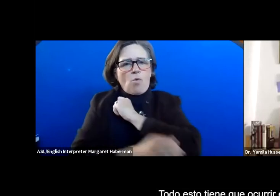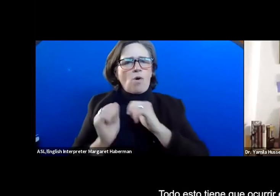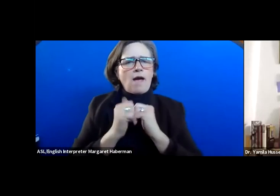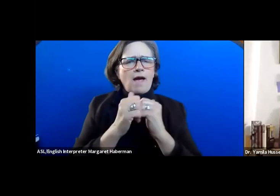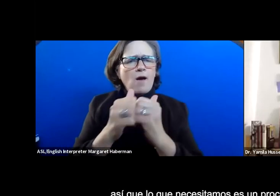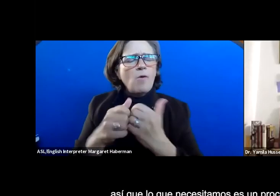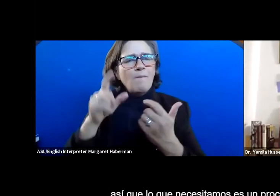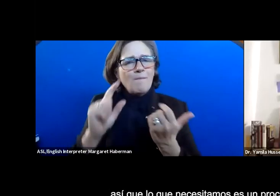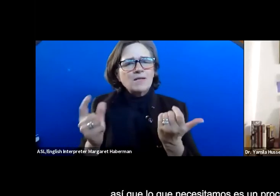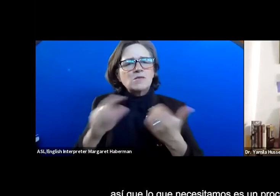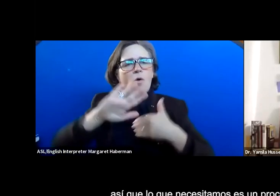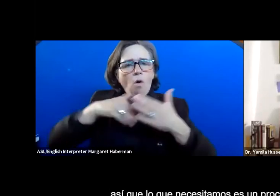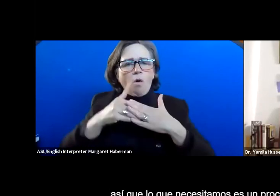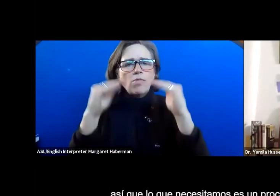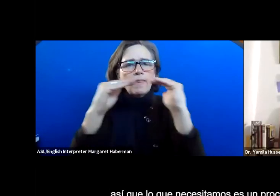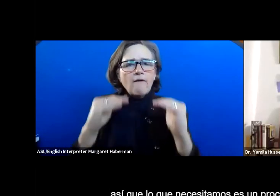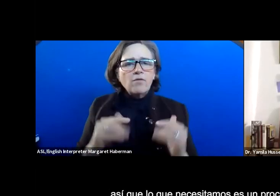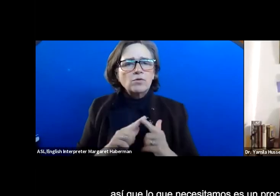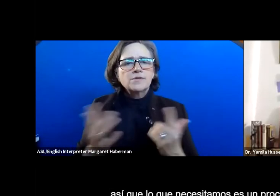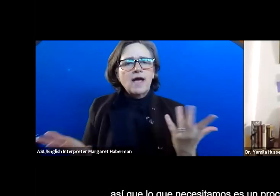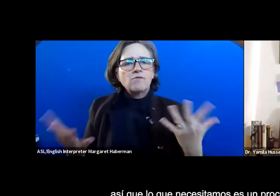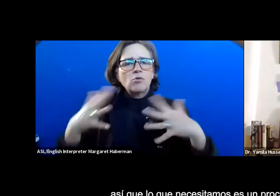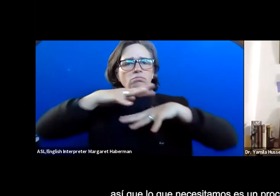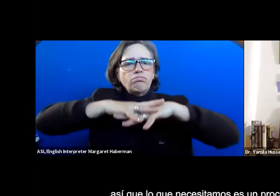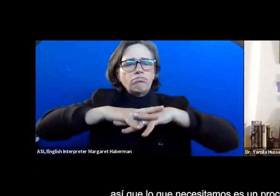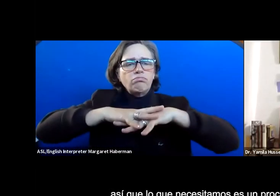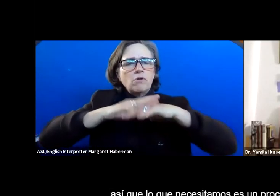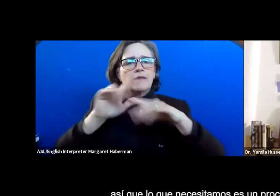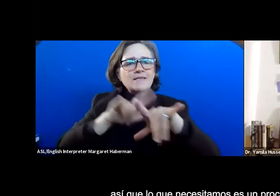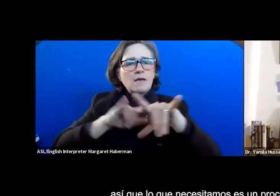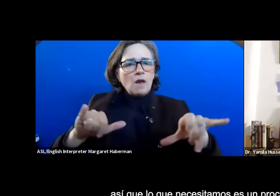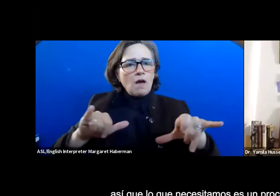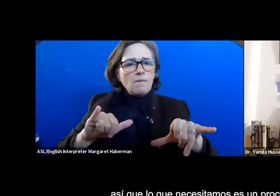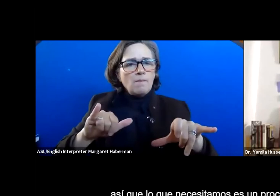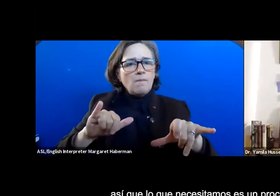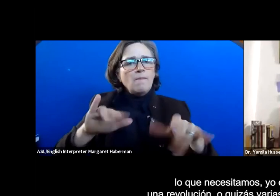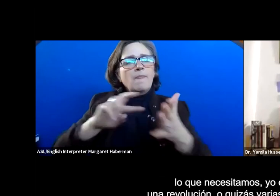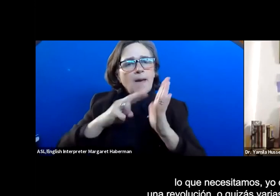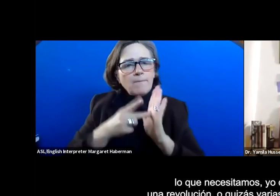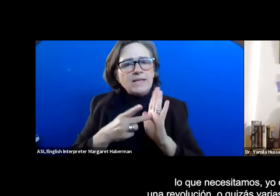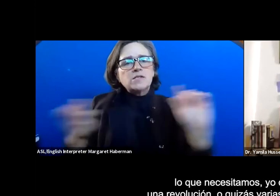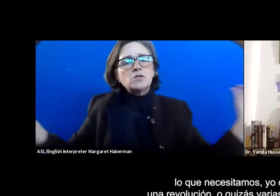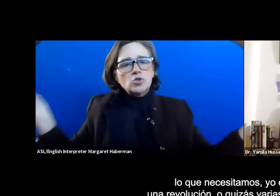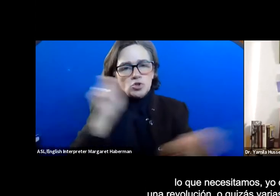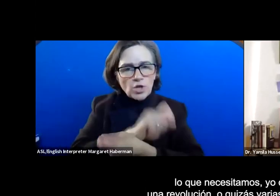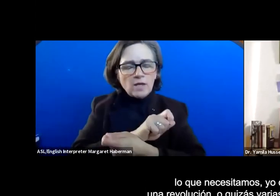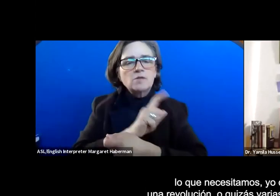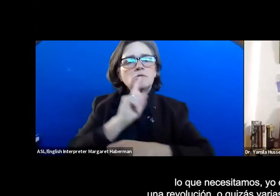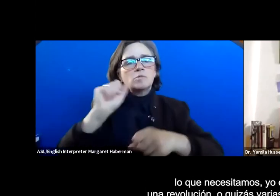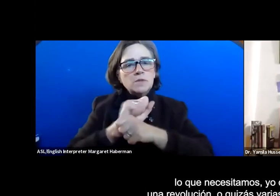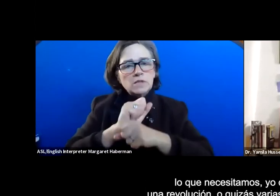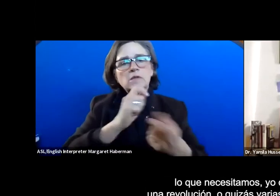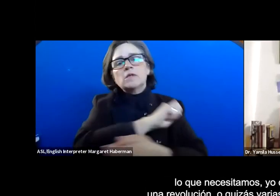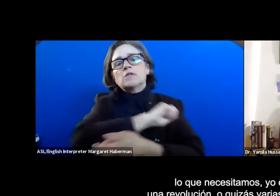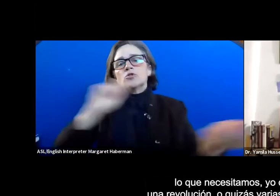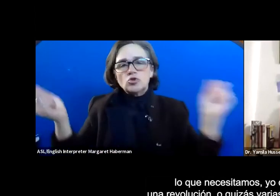together. So what we need is a transformative process. What we need, I would argue,